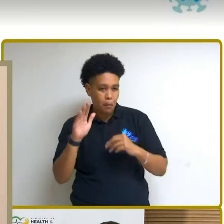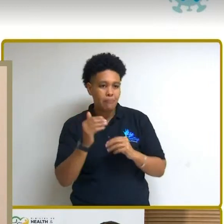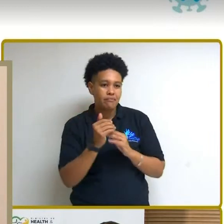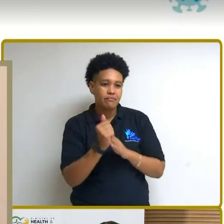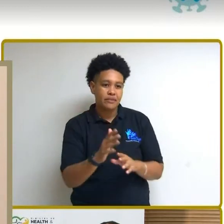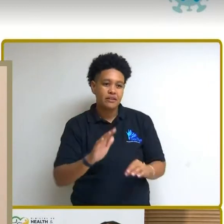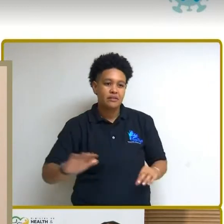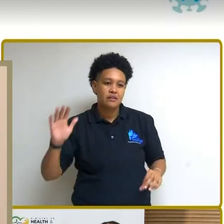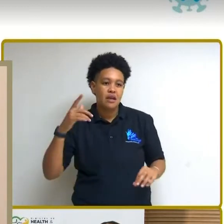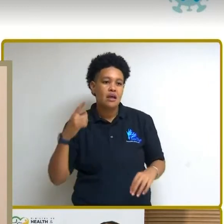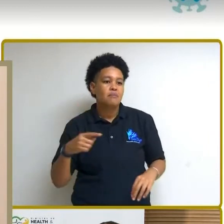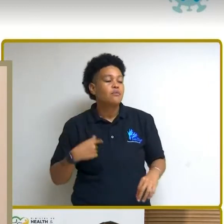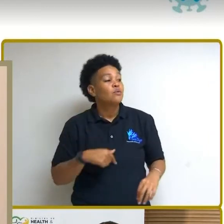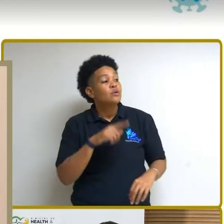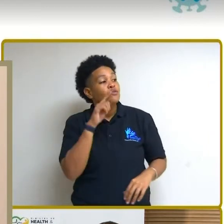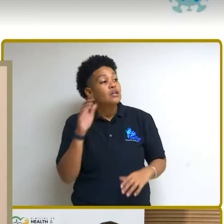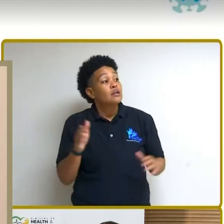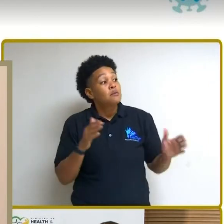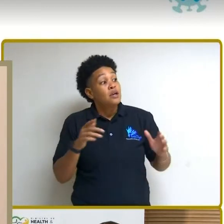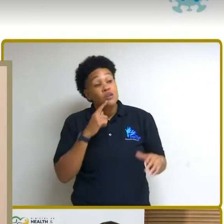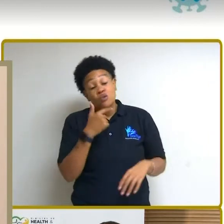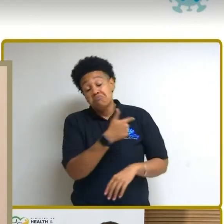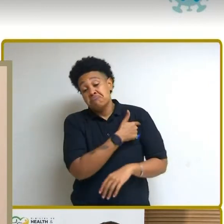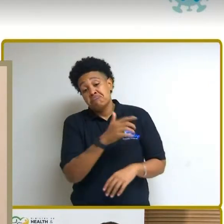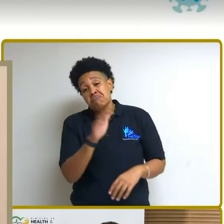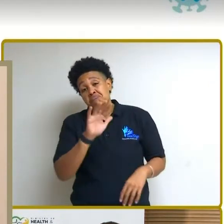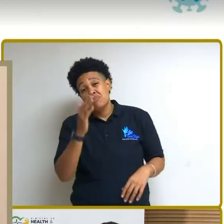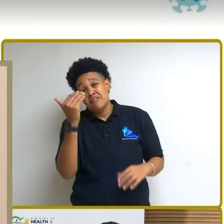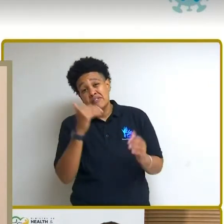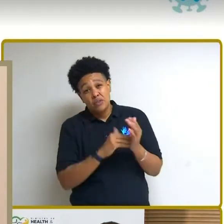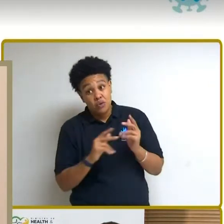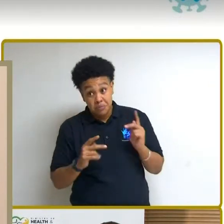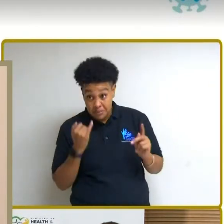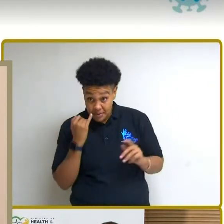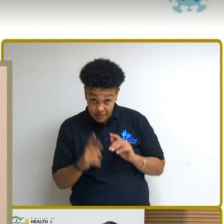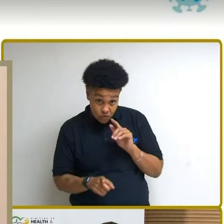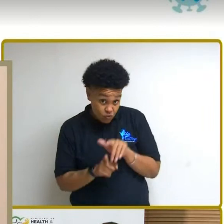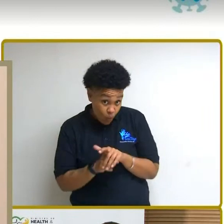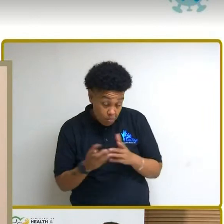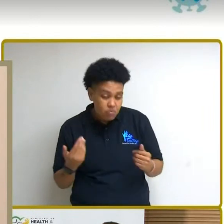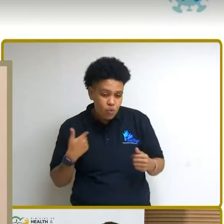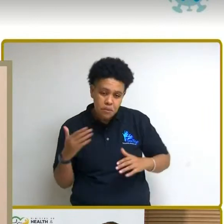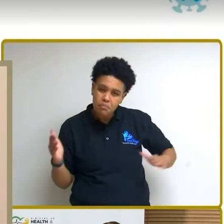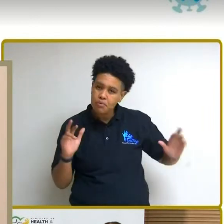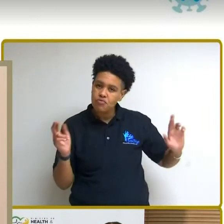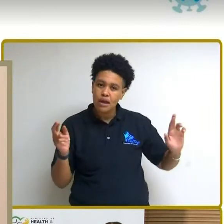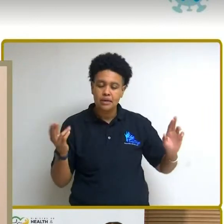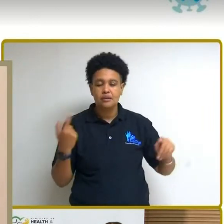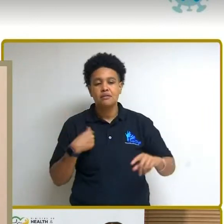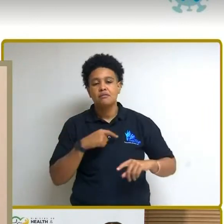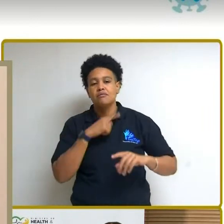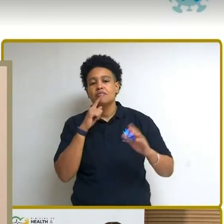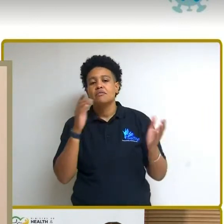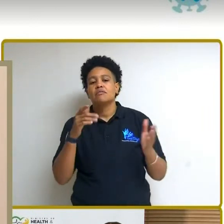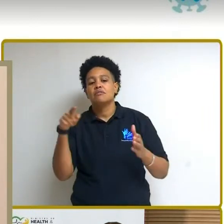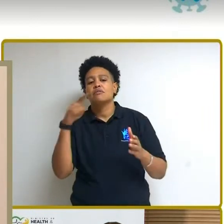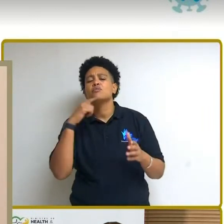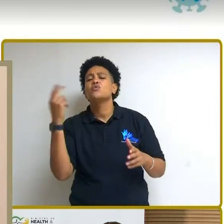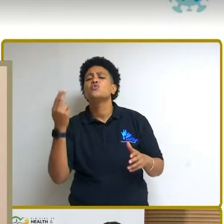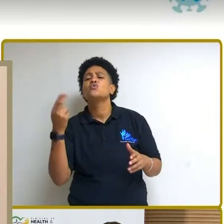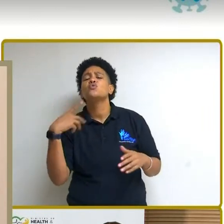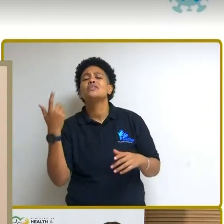the board. We are prepared to inoculate 15,000 if they, in fact, come out. We encourage them to use